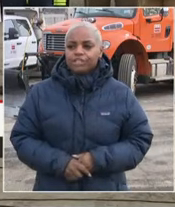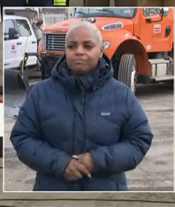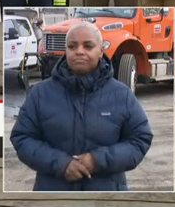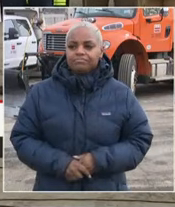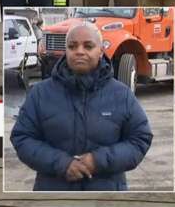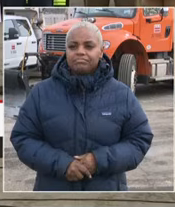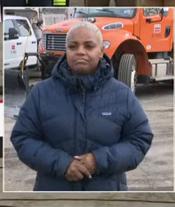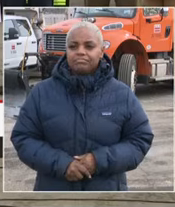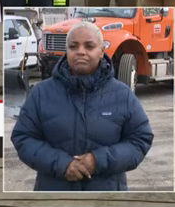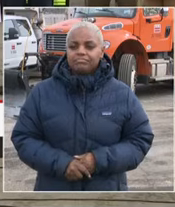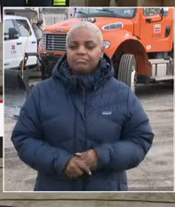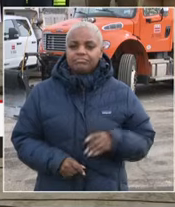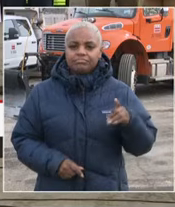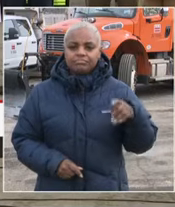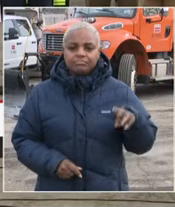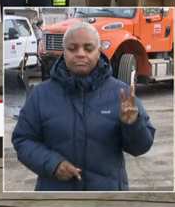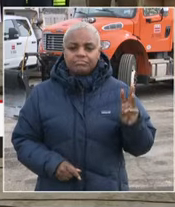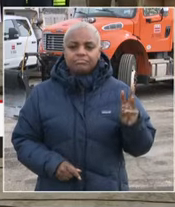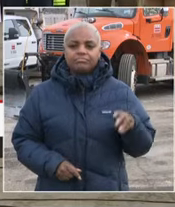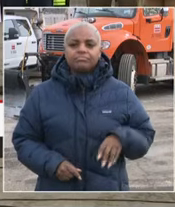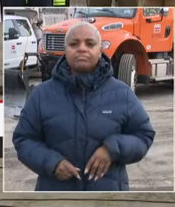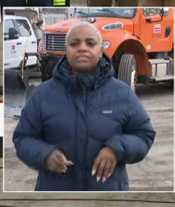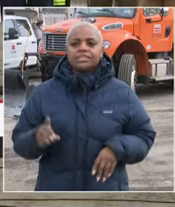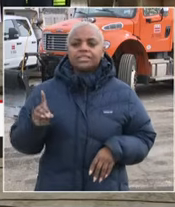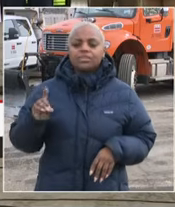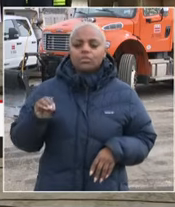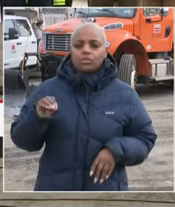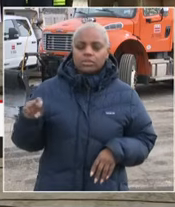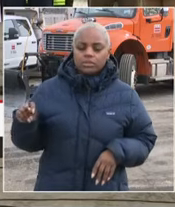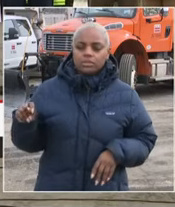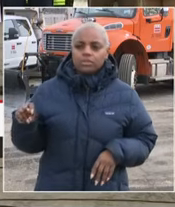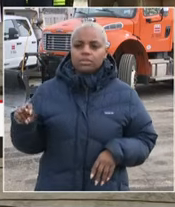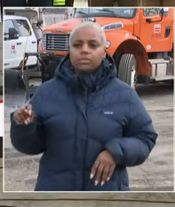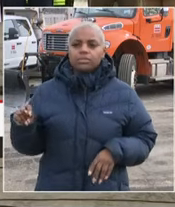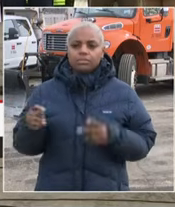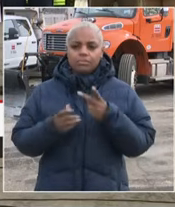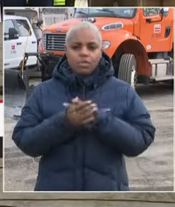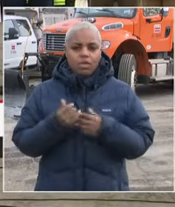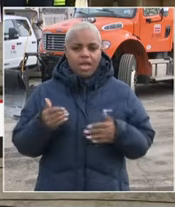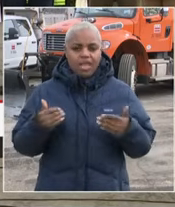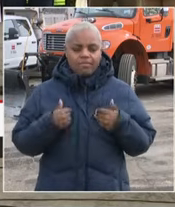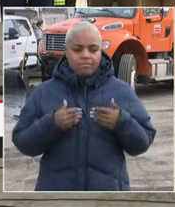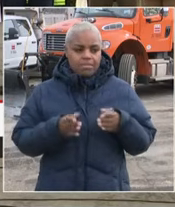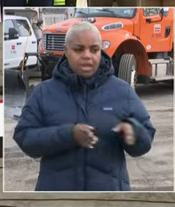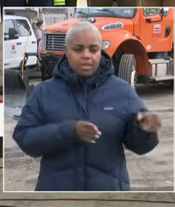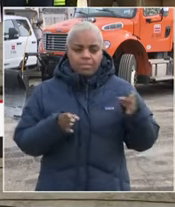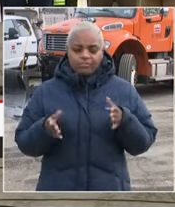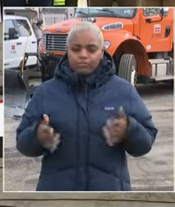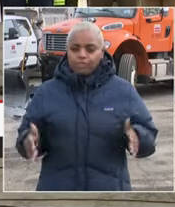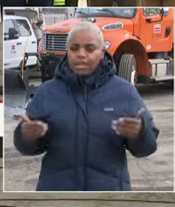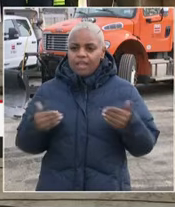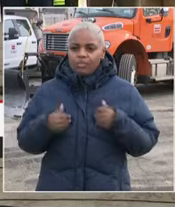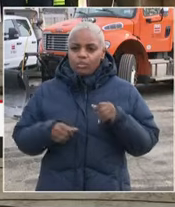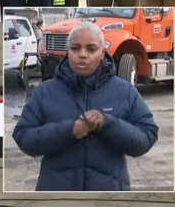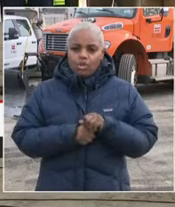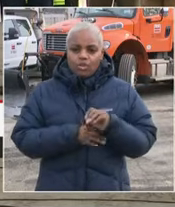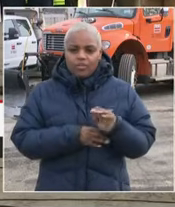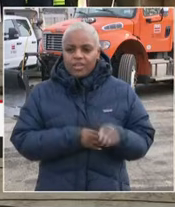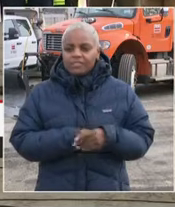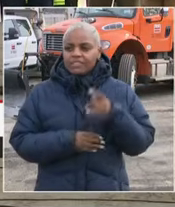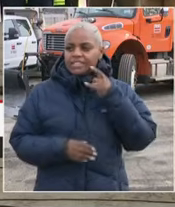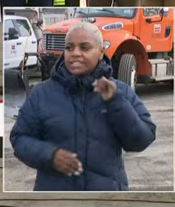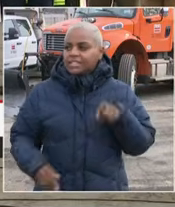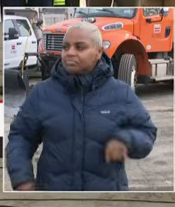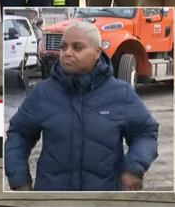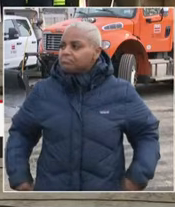staff similarly, have their plan of how they will work shifts and stay over if need be. Yes.